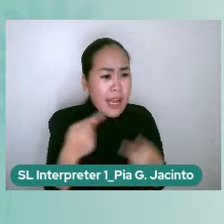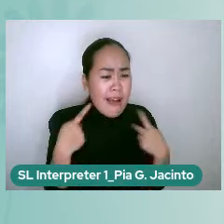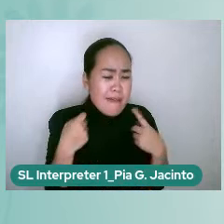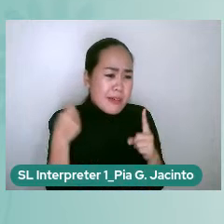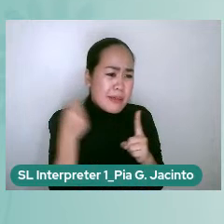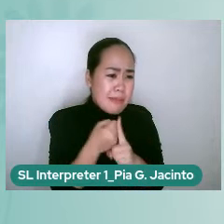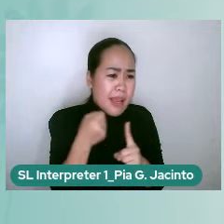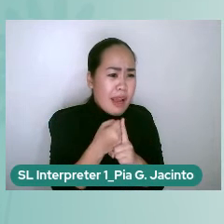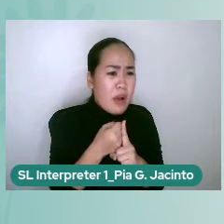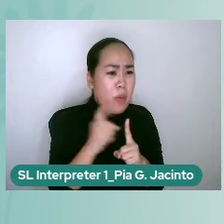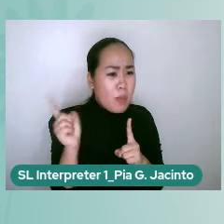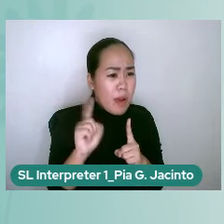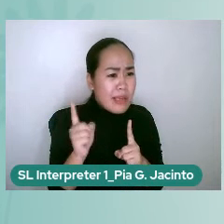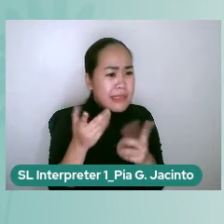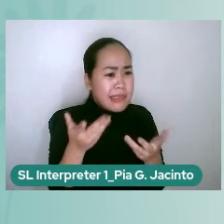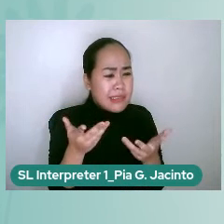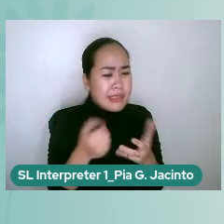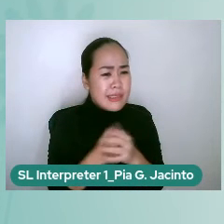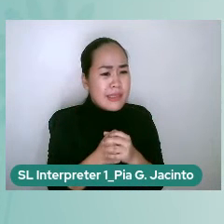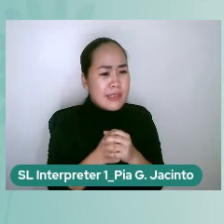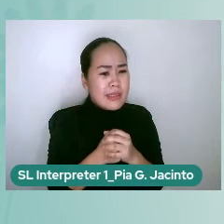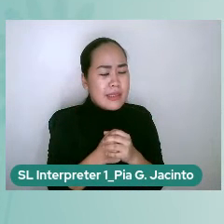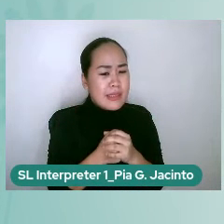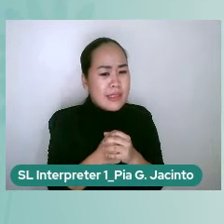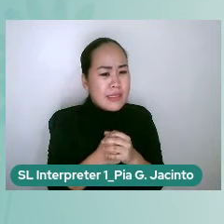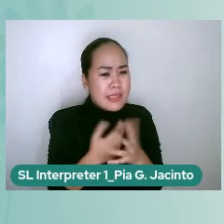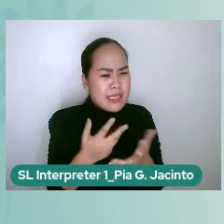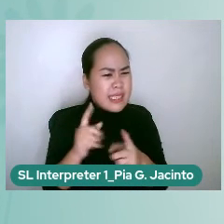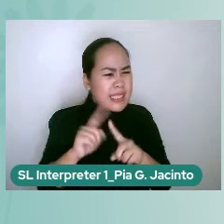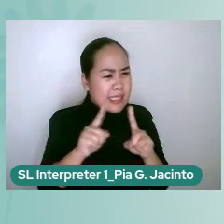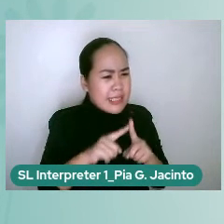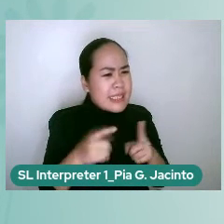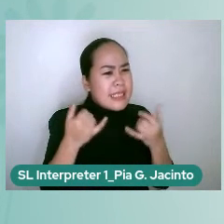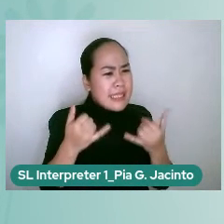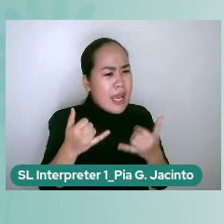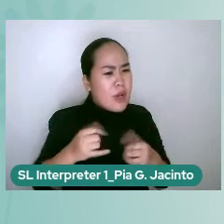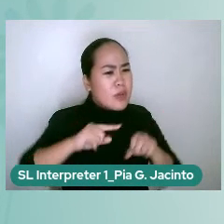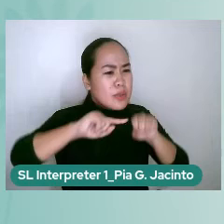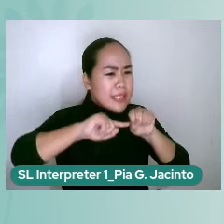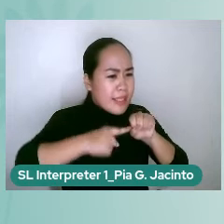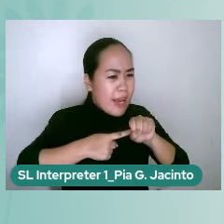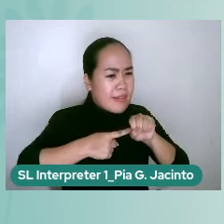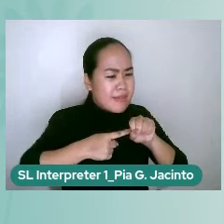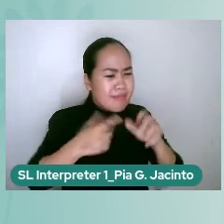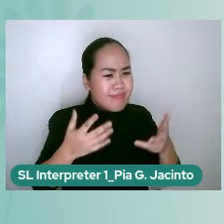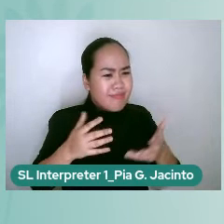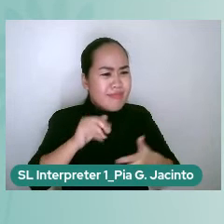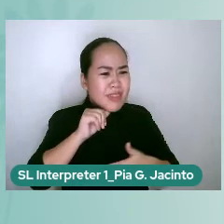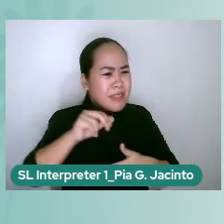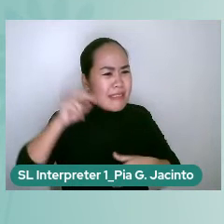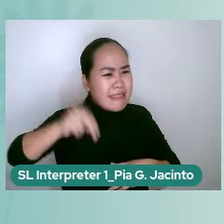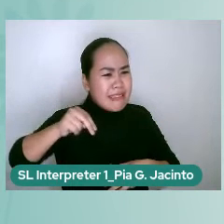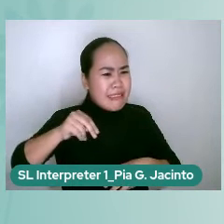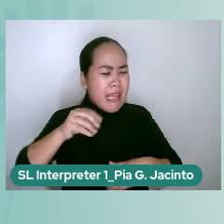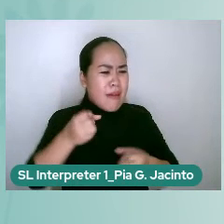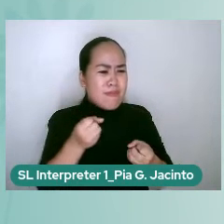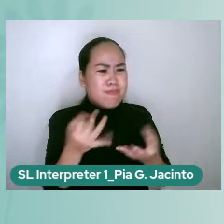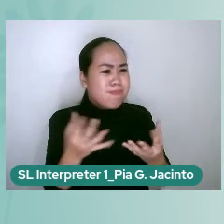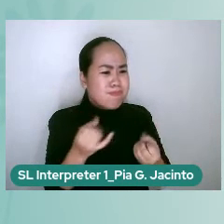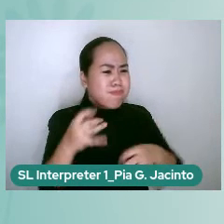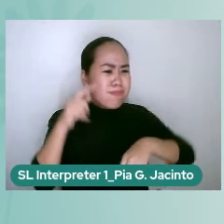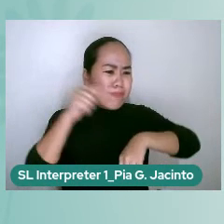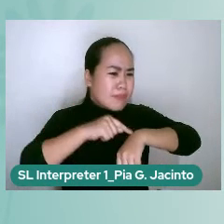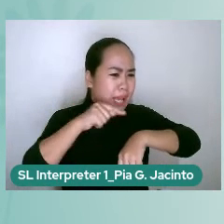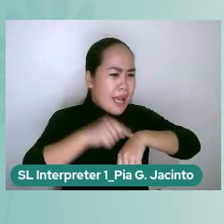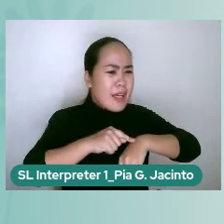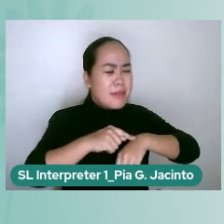societies. We can reverse this with investments to be made today. We don't have the luxury of time because deaths are happening each